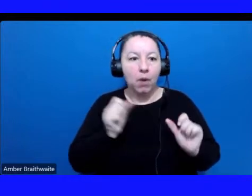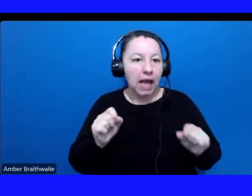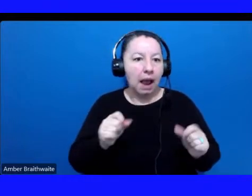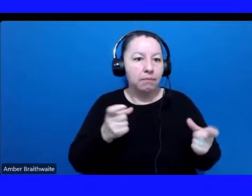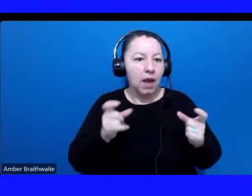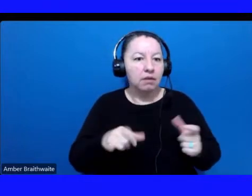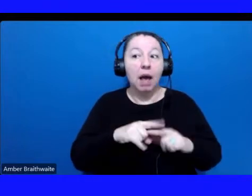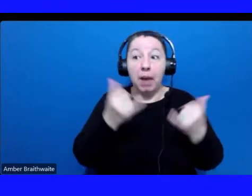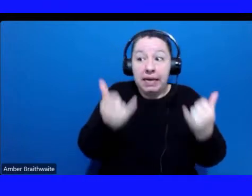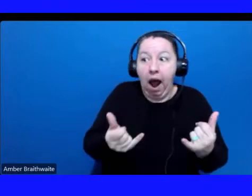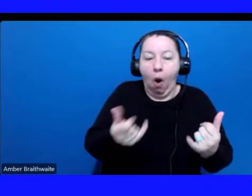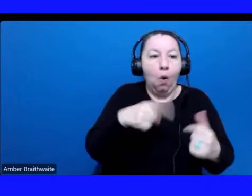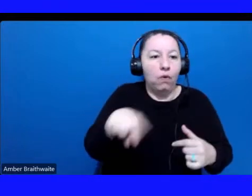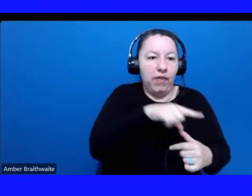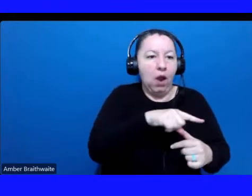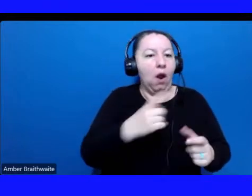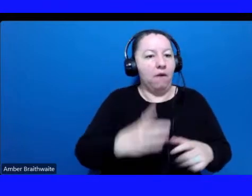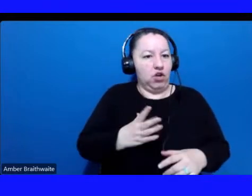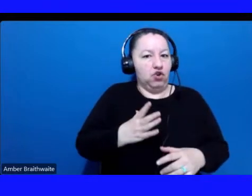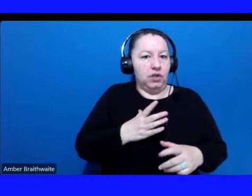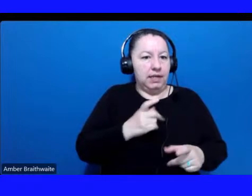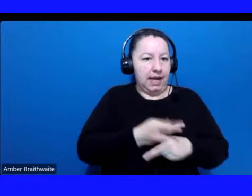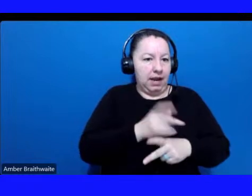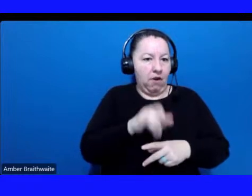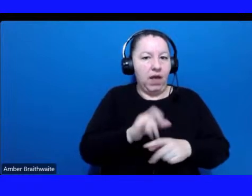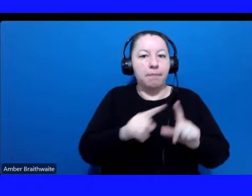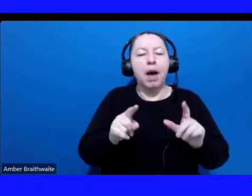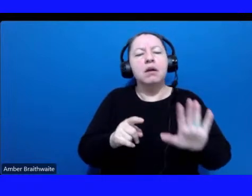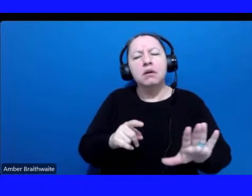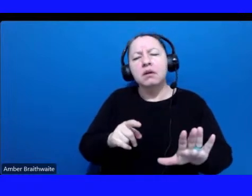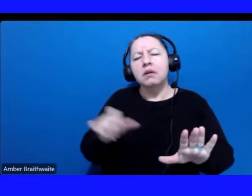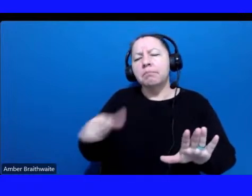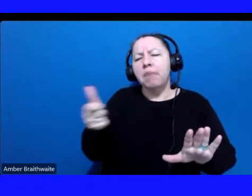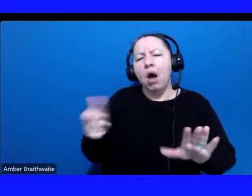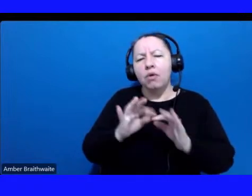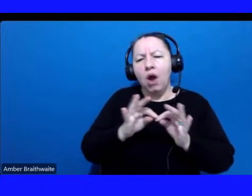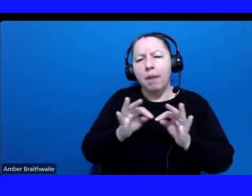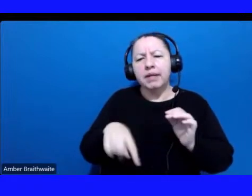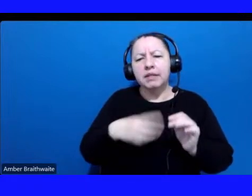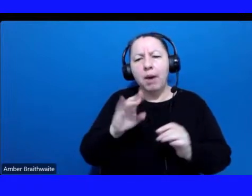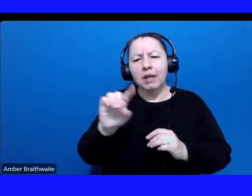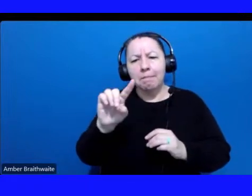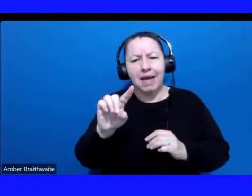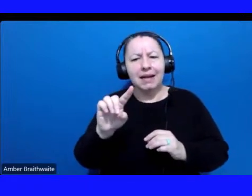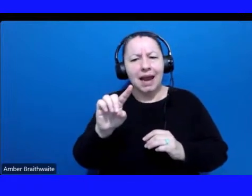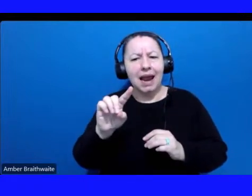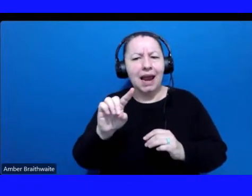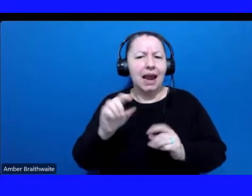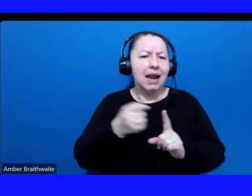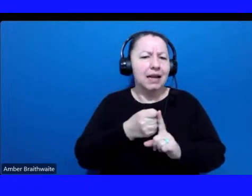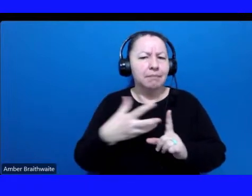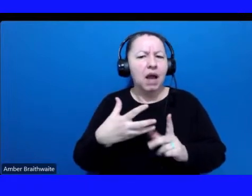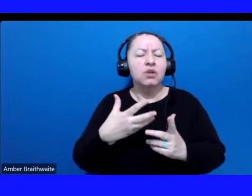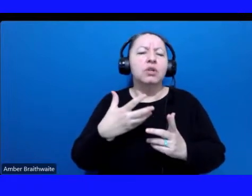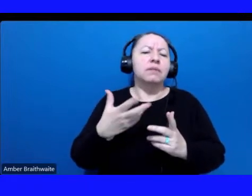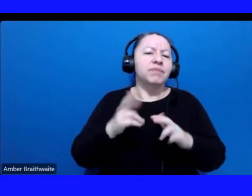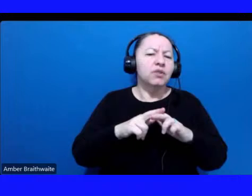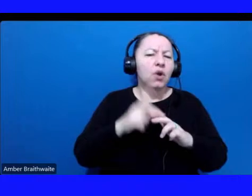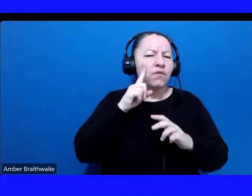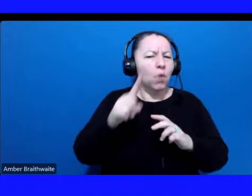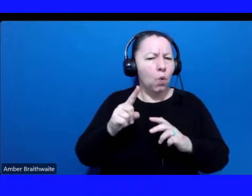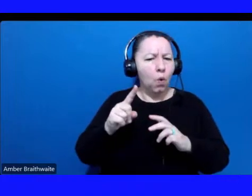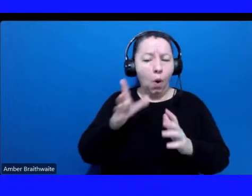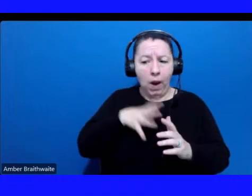reports from nursing as well as Metroplus. But I will leave you each, Dr. Sinhez first, and then Dr. Schwartz. If you